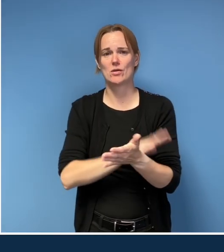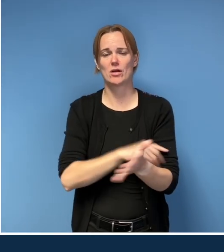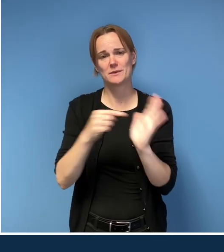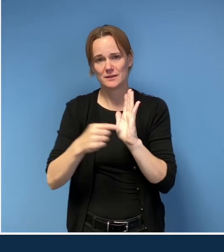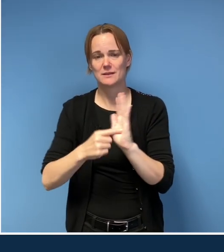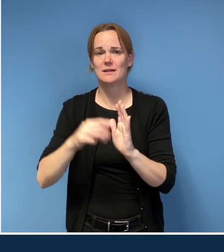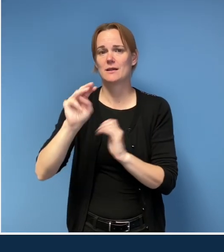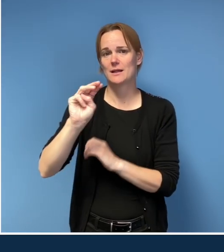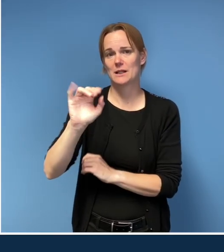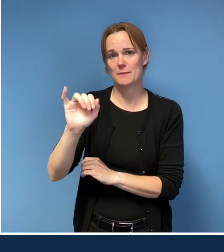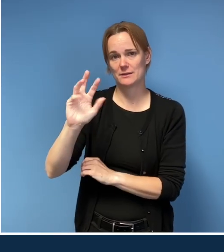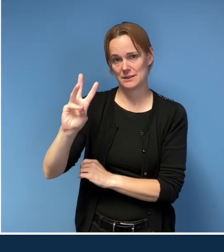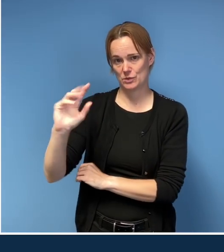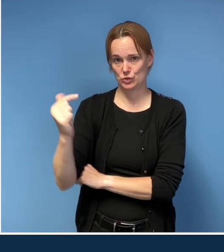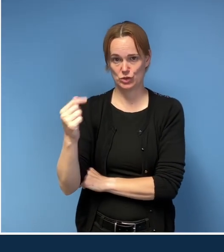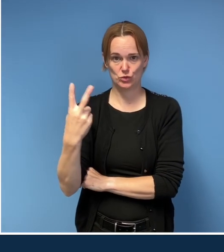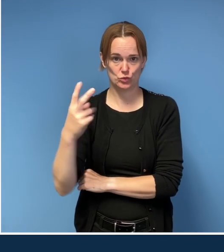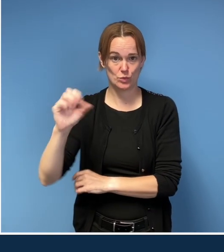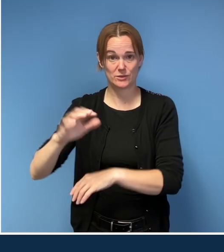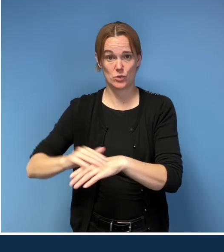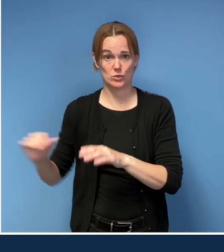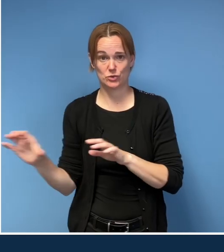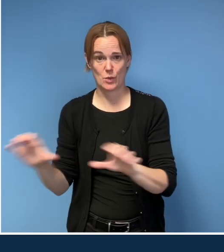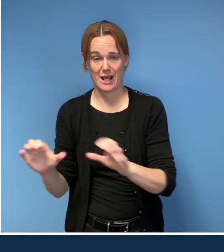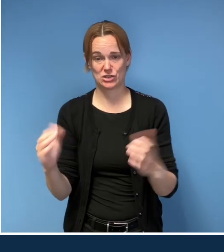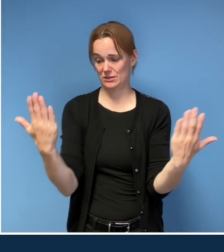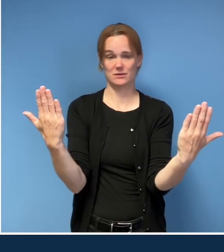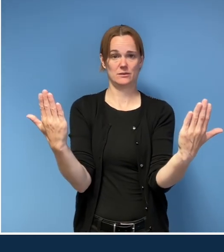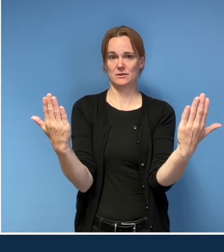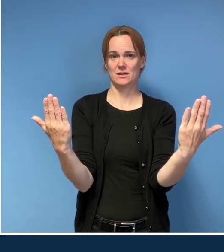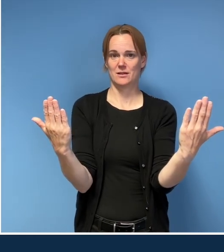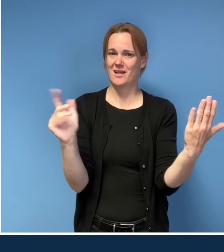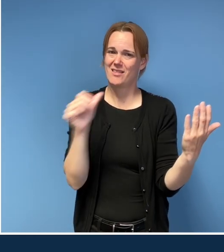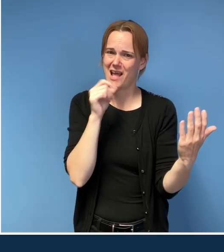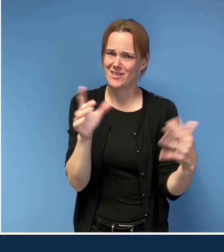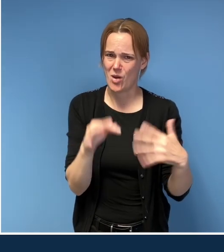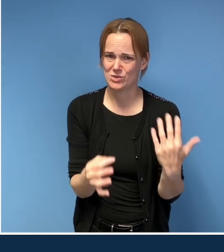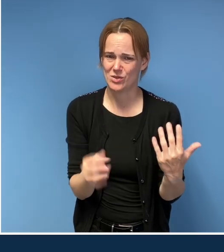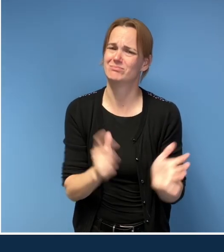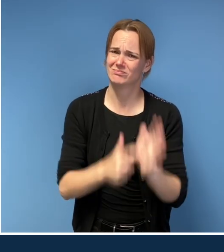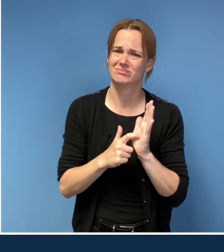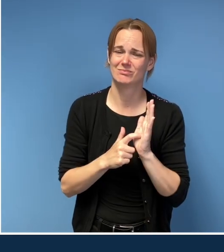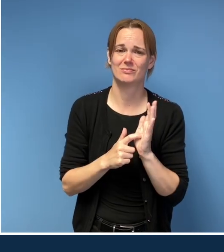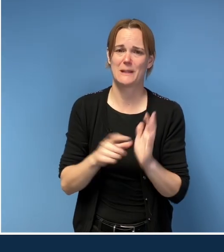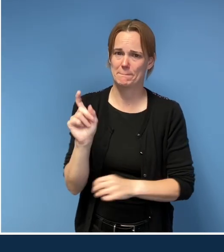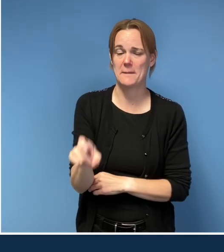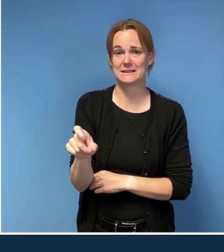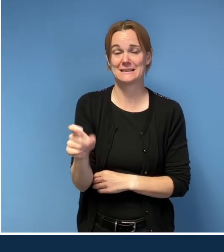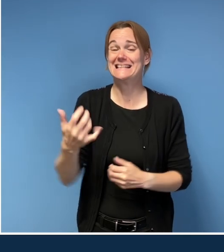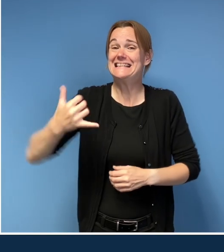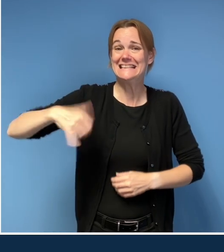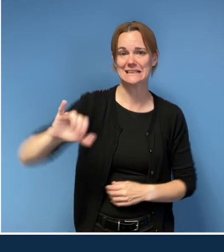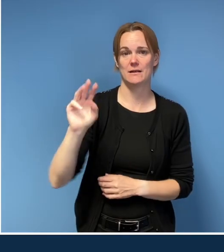action, these are not optional items. They are urgent and necessary in today's world as our numbers continue with